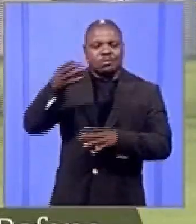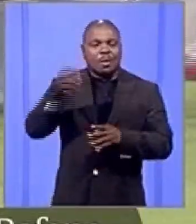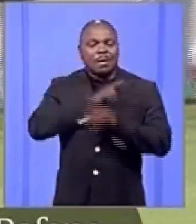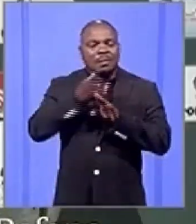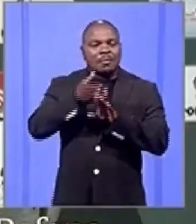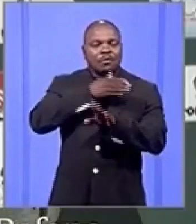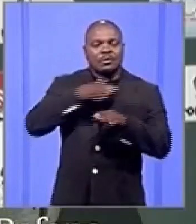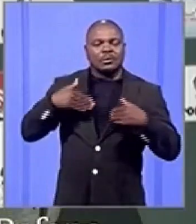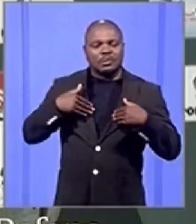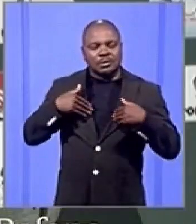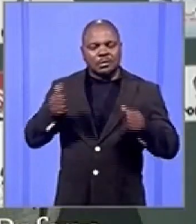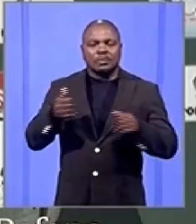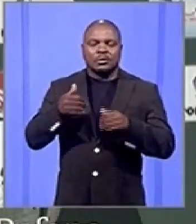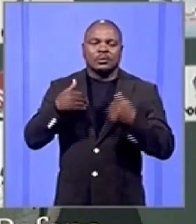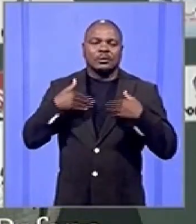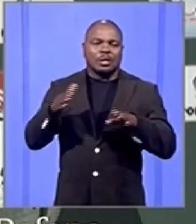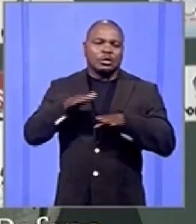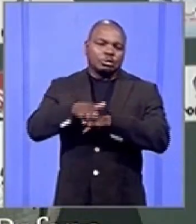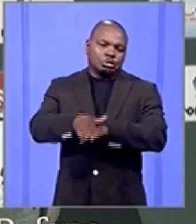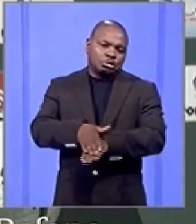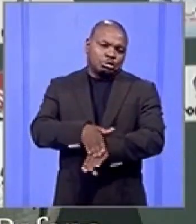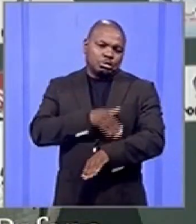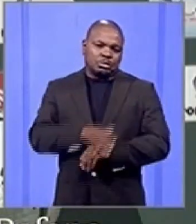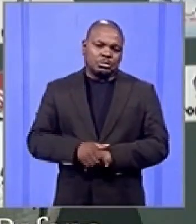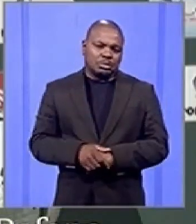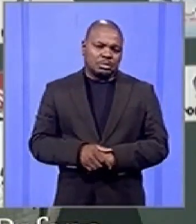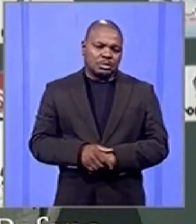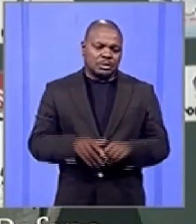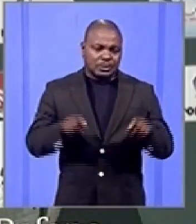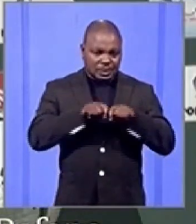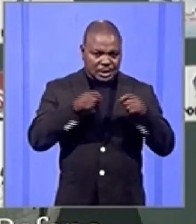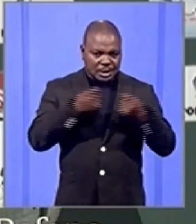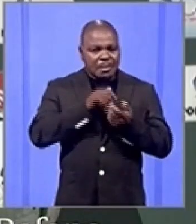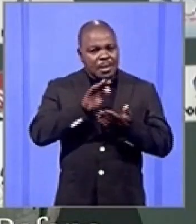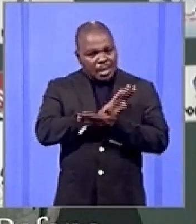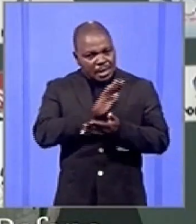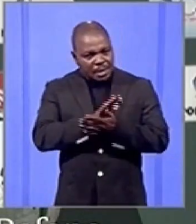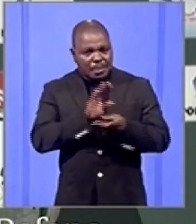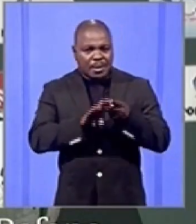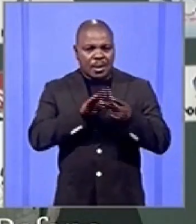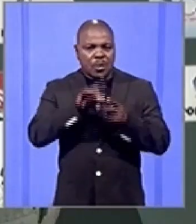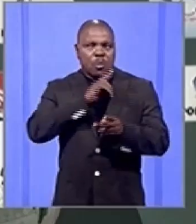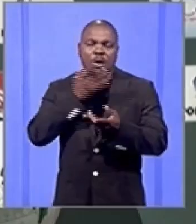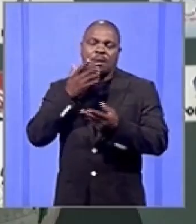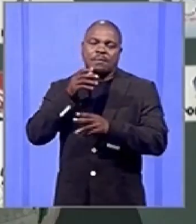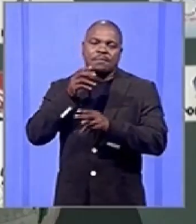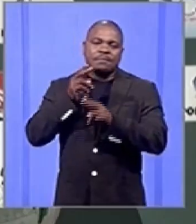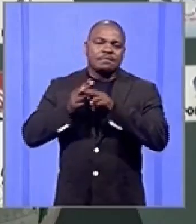ena. Happy, my team happy also. We reached the final.